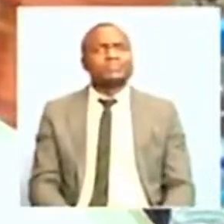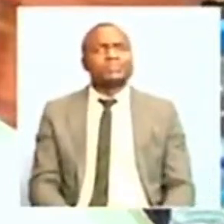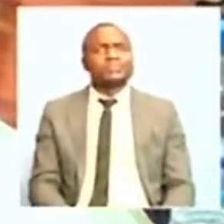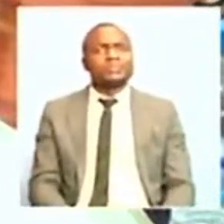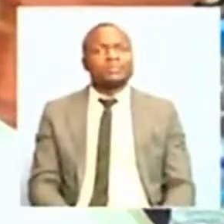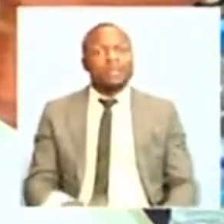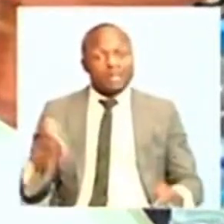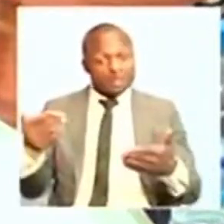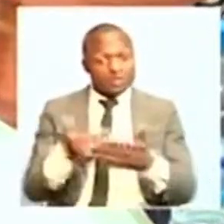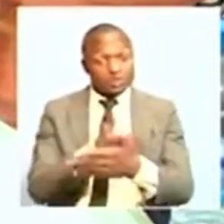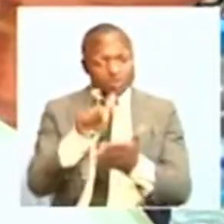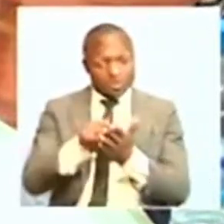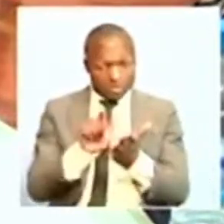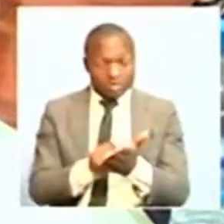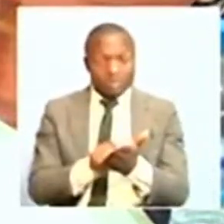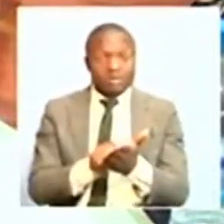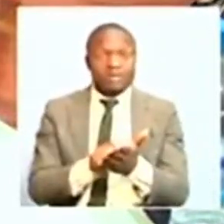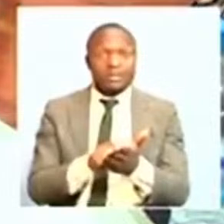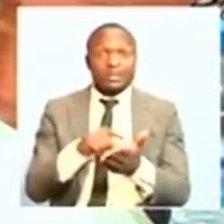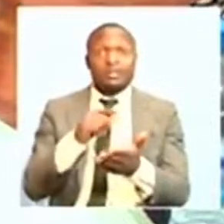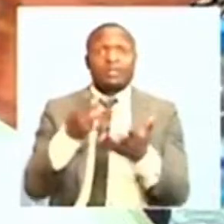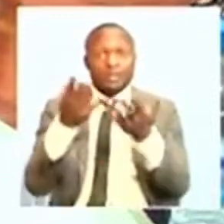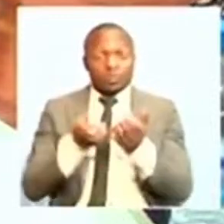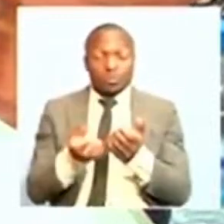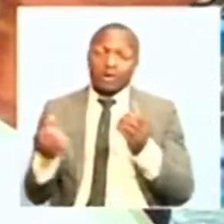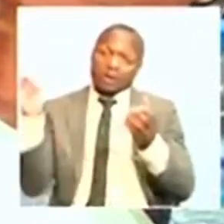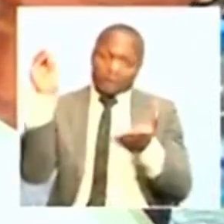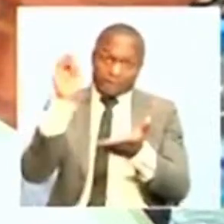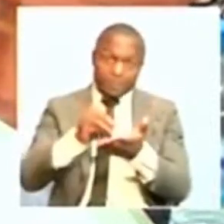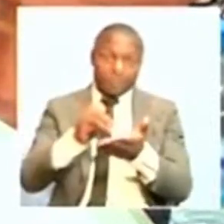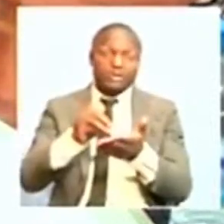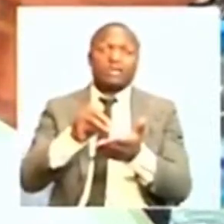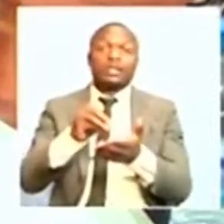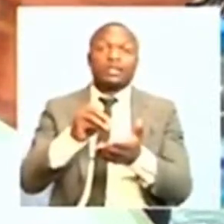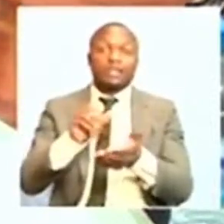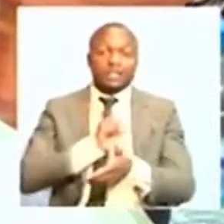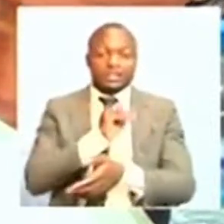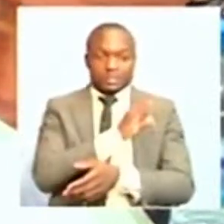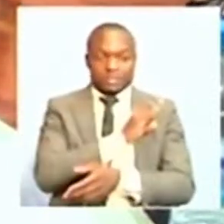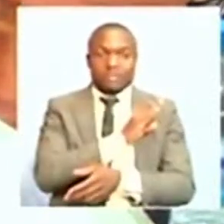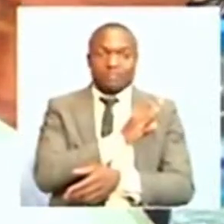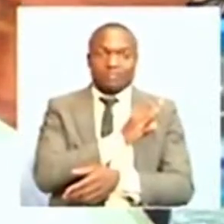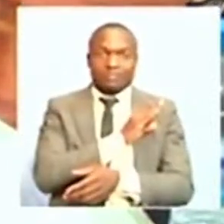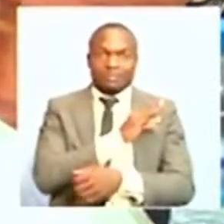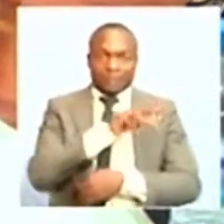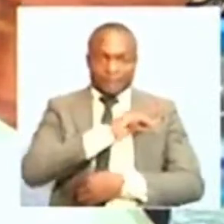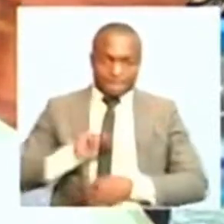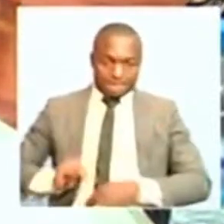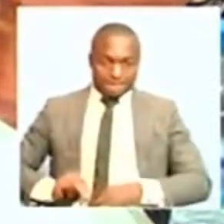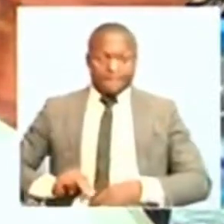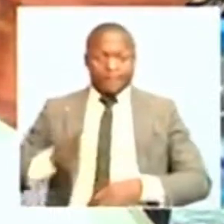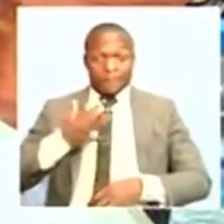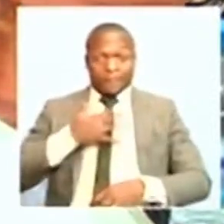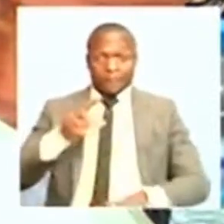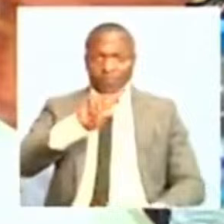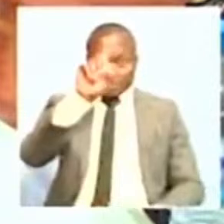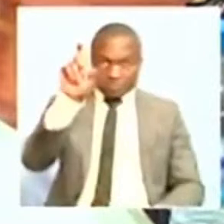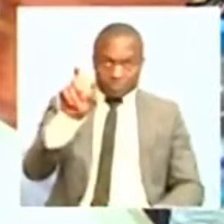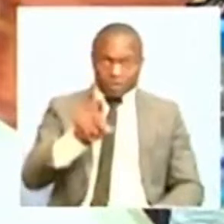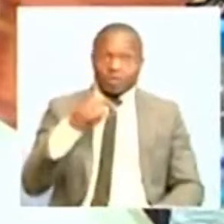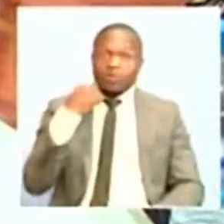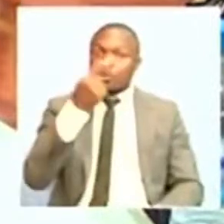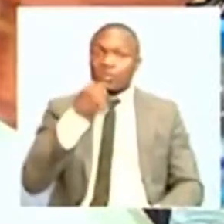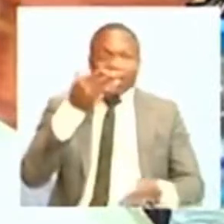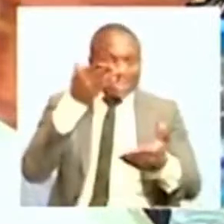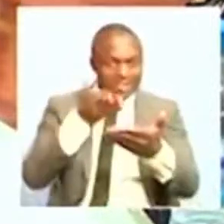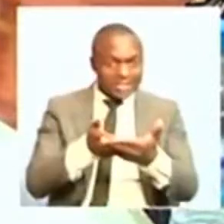While the new provision extends this immunity to include the staff members. So my question basically is, I'm looking at who are these members